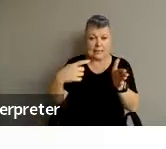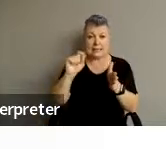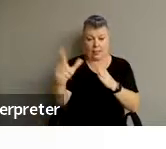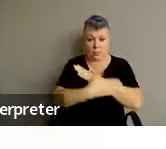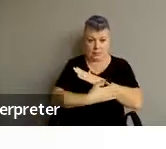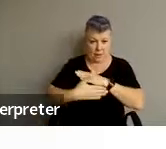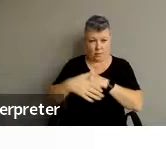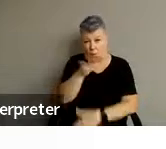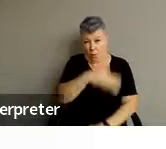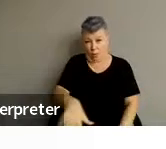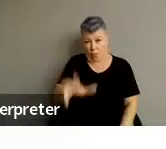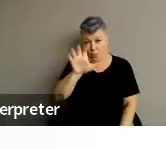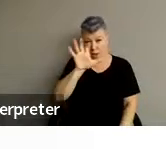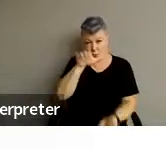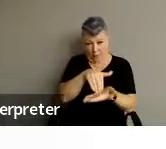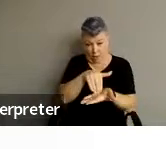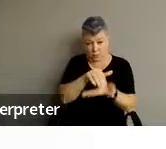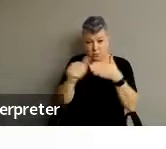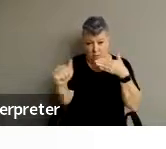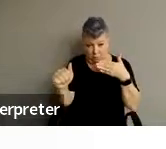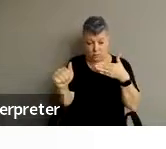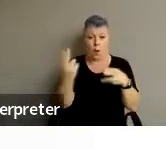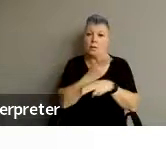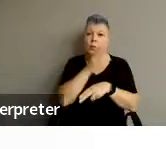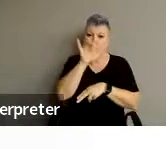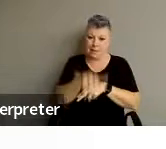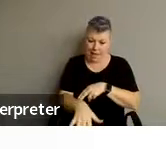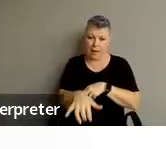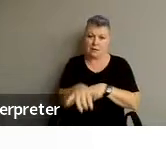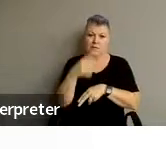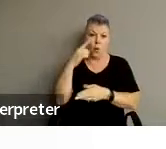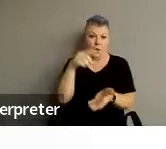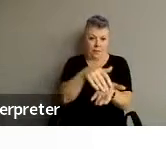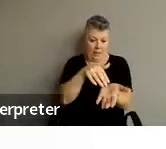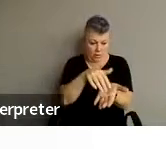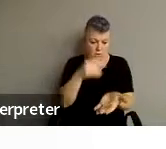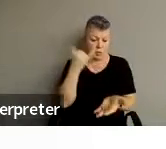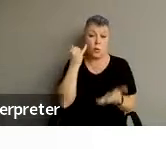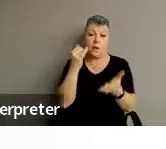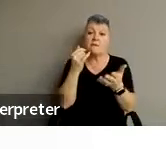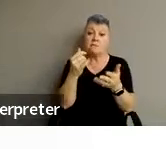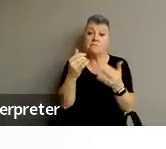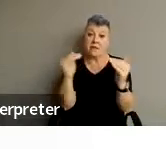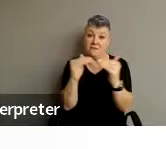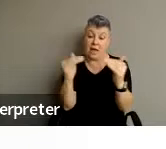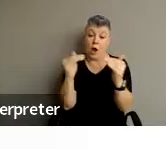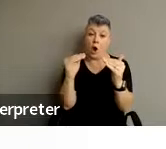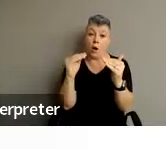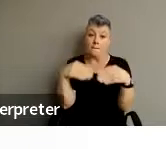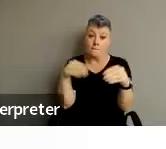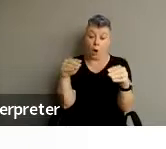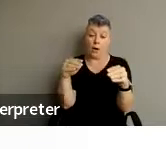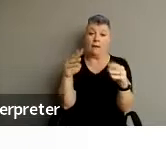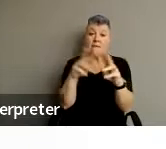$300,000. So I used that in this calculation. So if the fair market value of a home is $300,000, we're going to